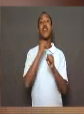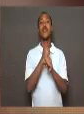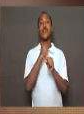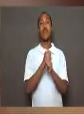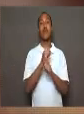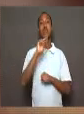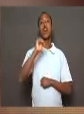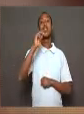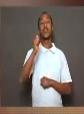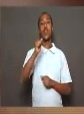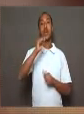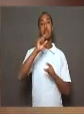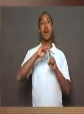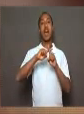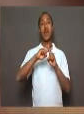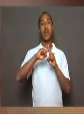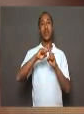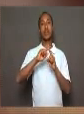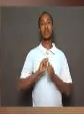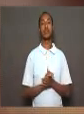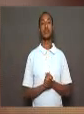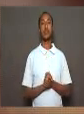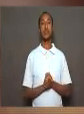form a sodium ion.